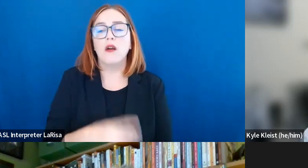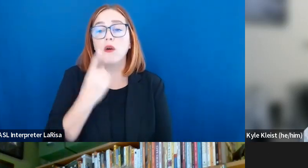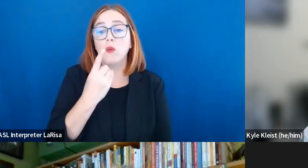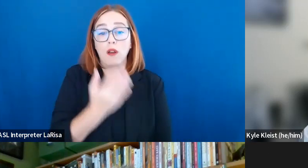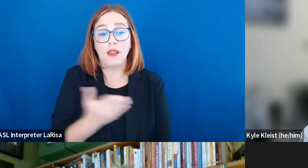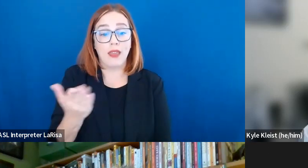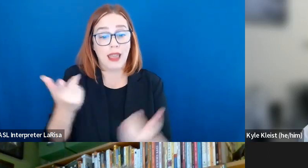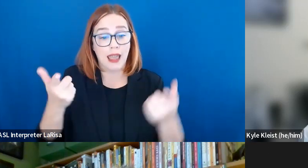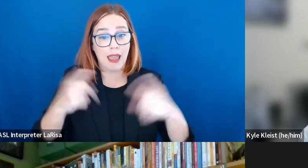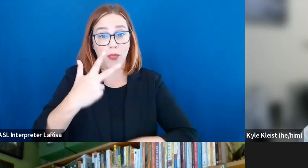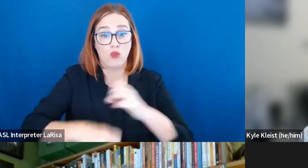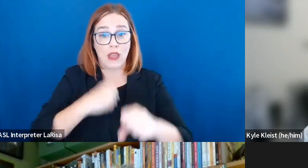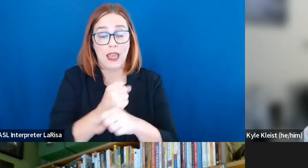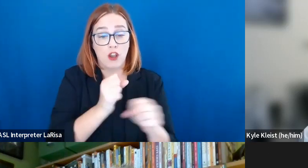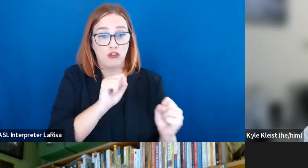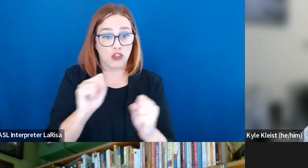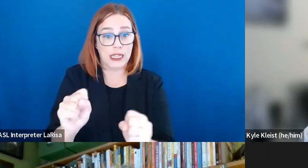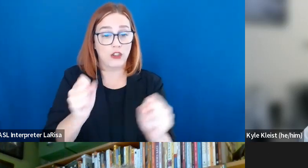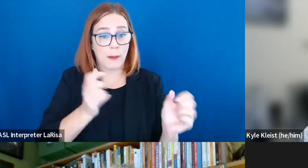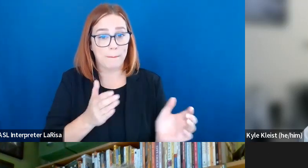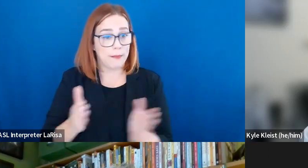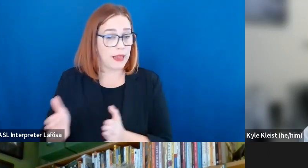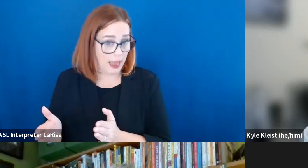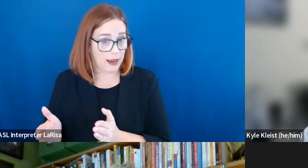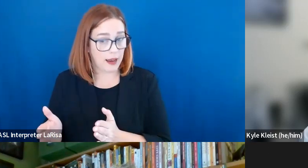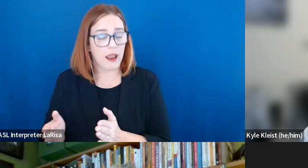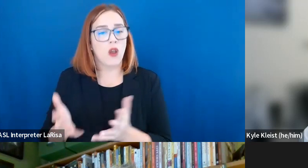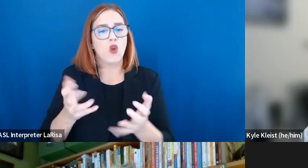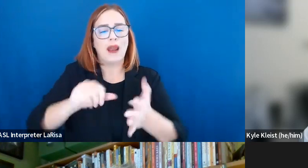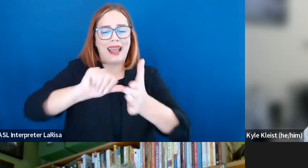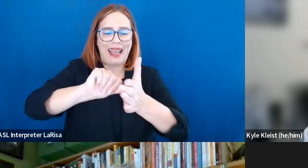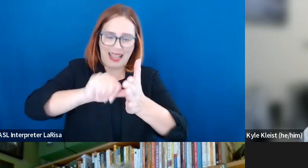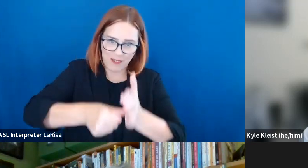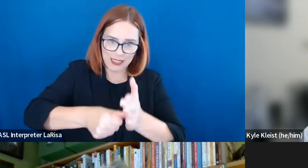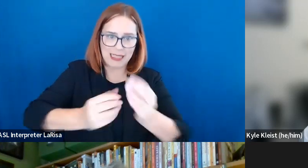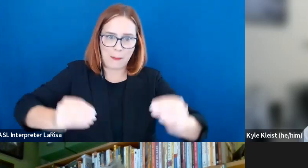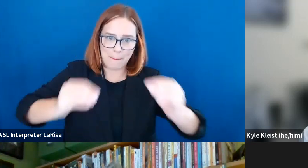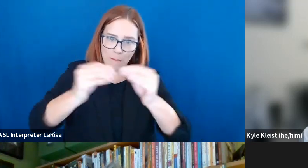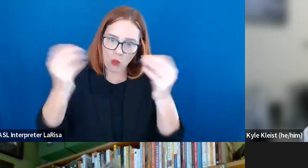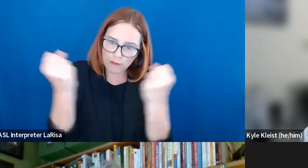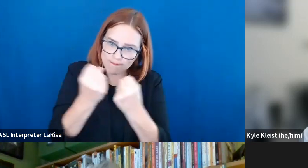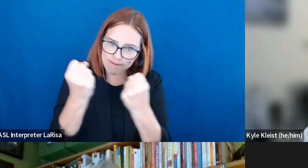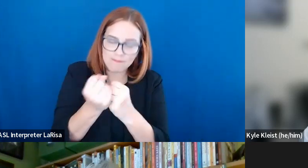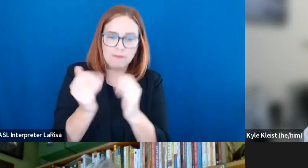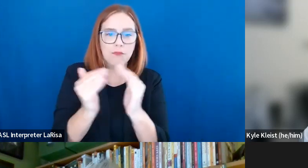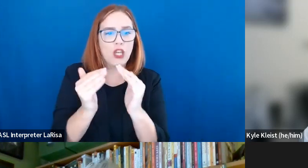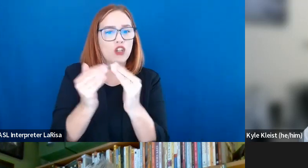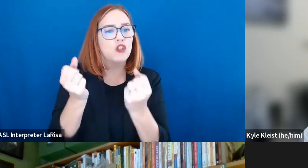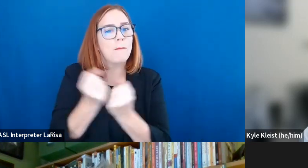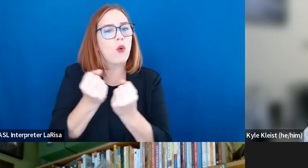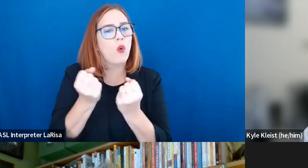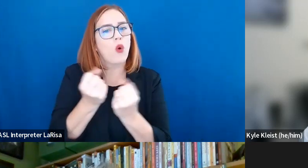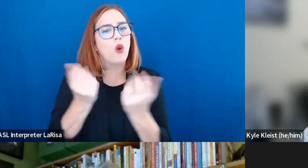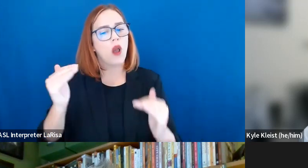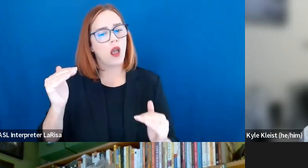plan was putting more of an emphasis back into peer support. So I have 2 wonderful new